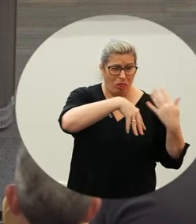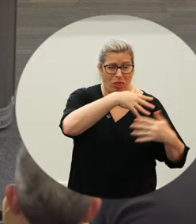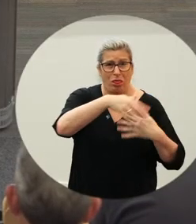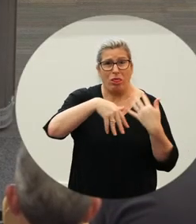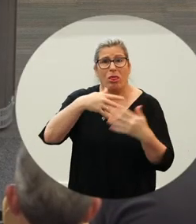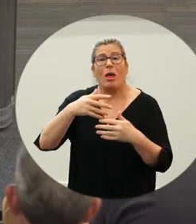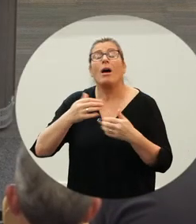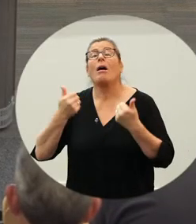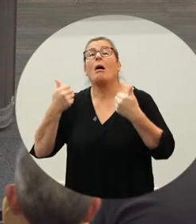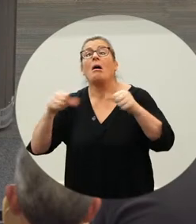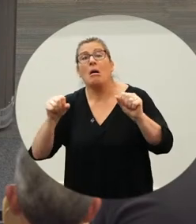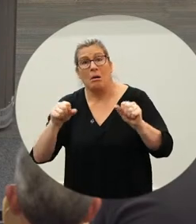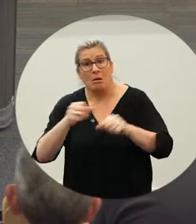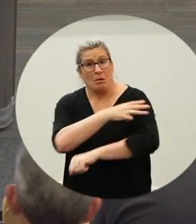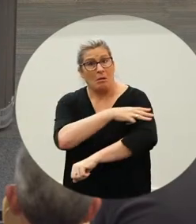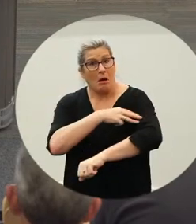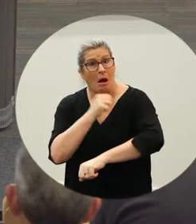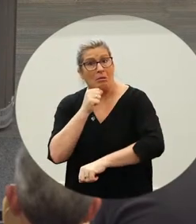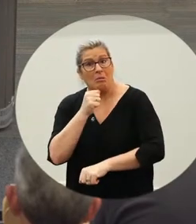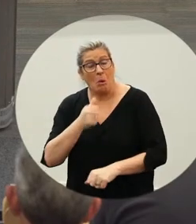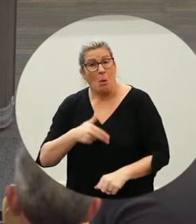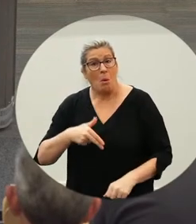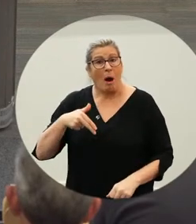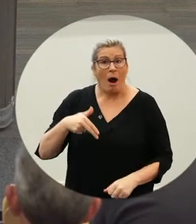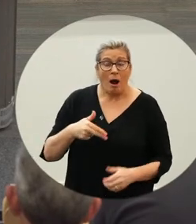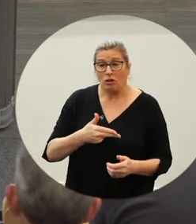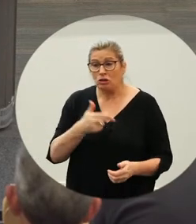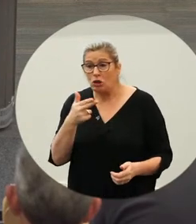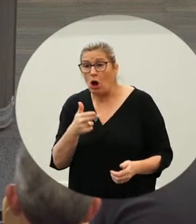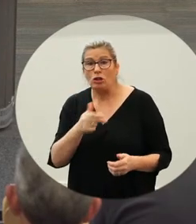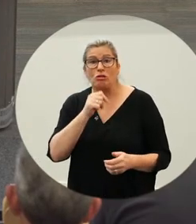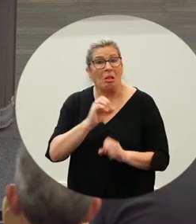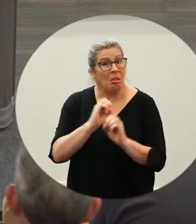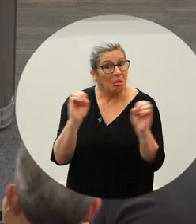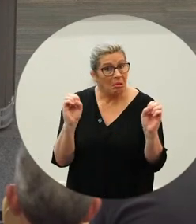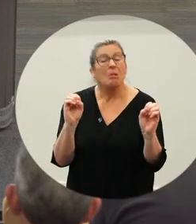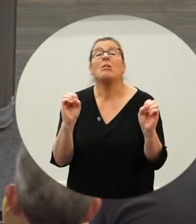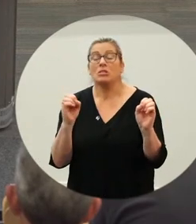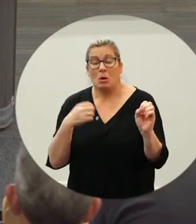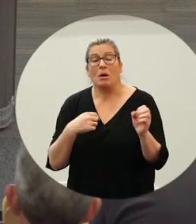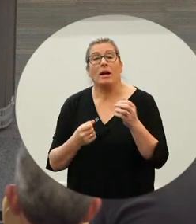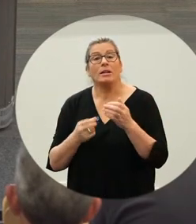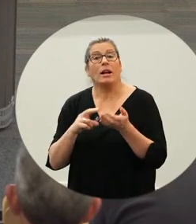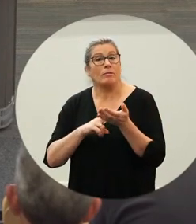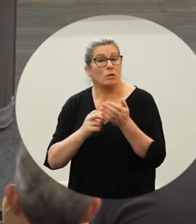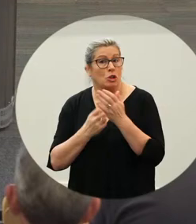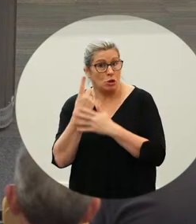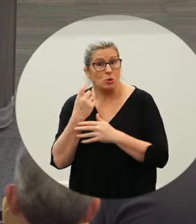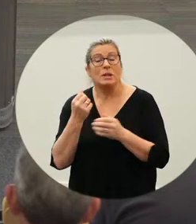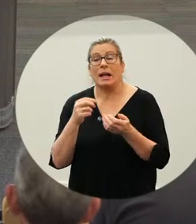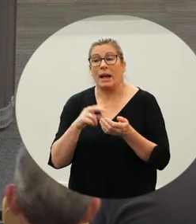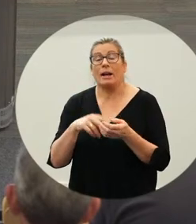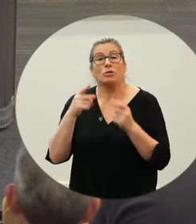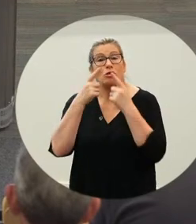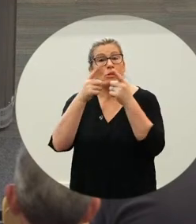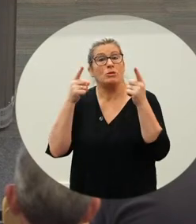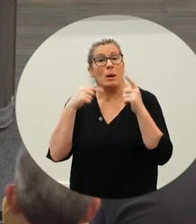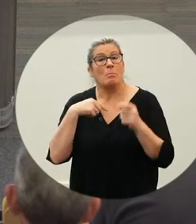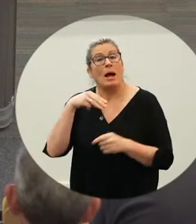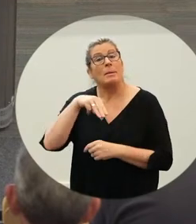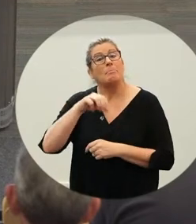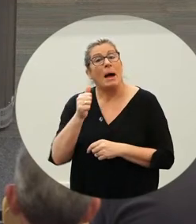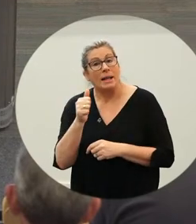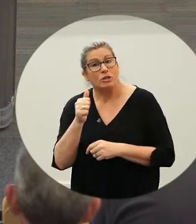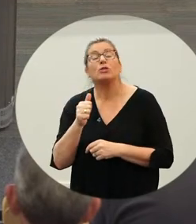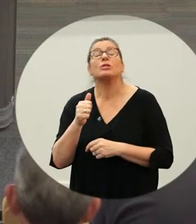So I had the opportunity to take my postgraduate, my master's, and I went to Brian Farrell was